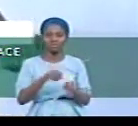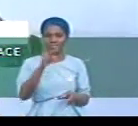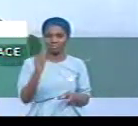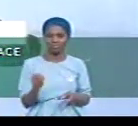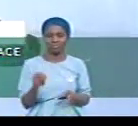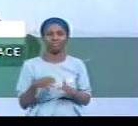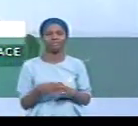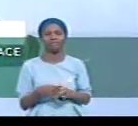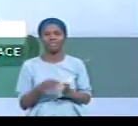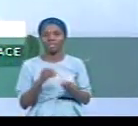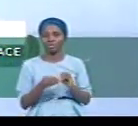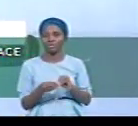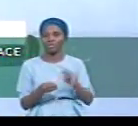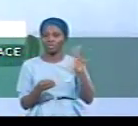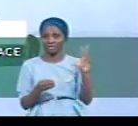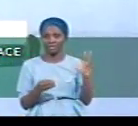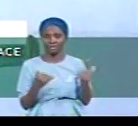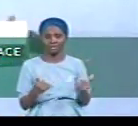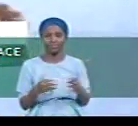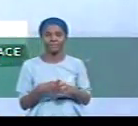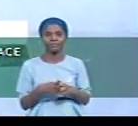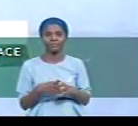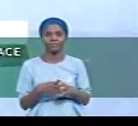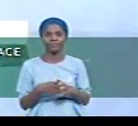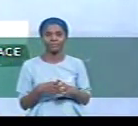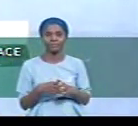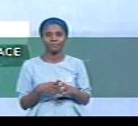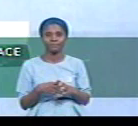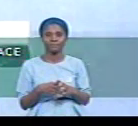number three now. Number three is the